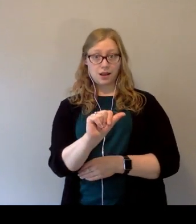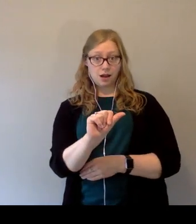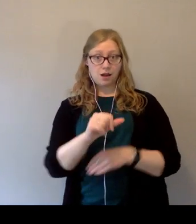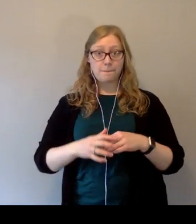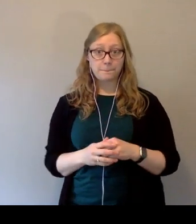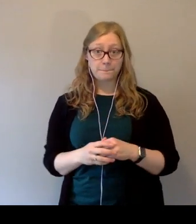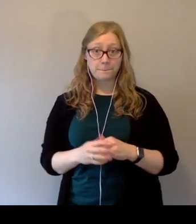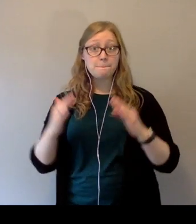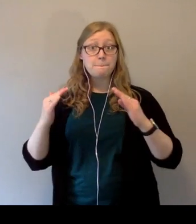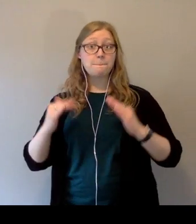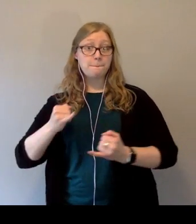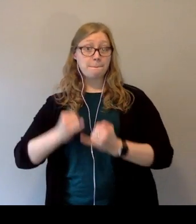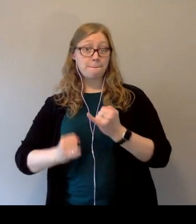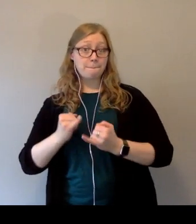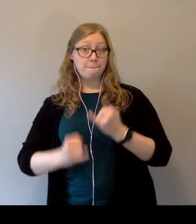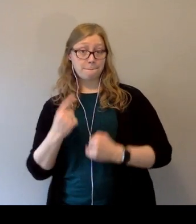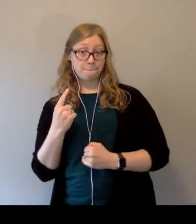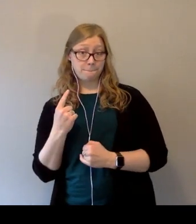The last one,